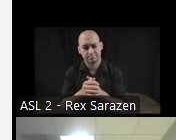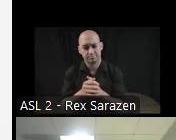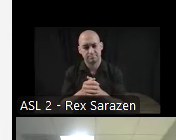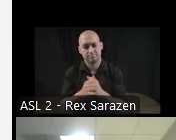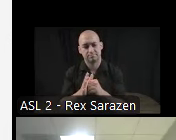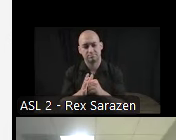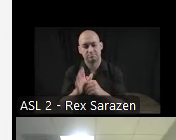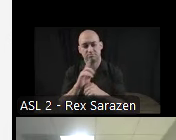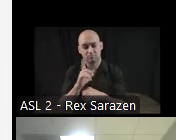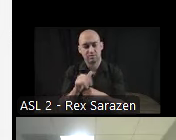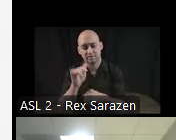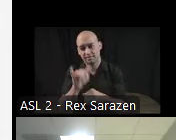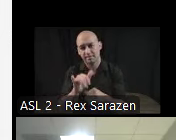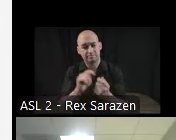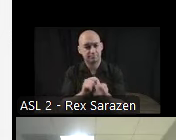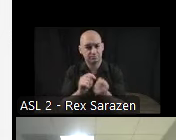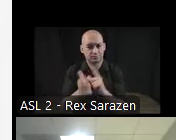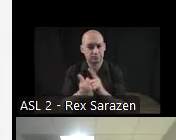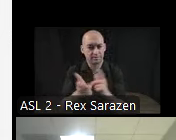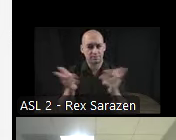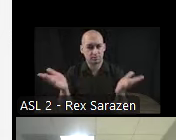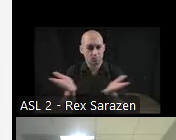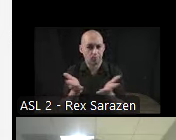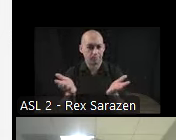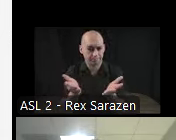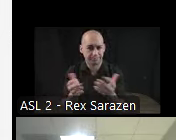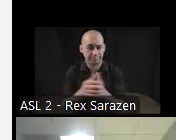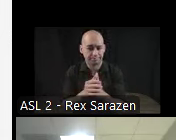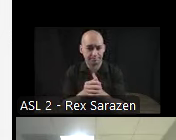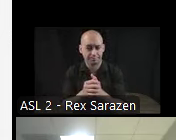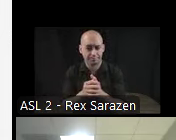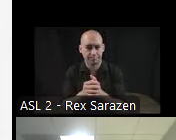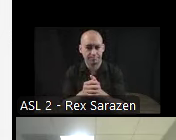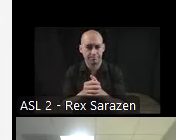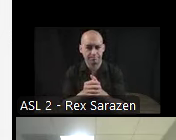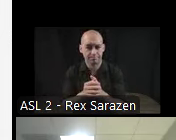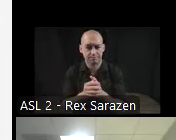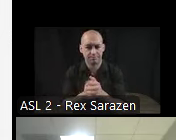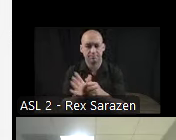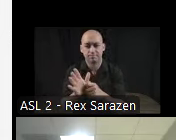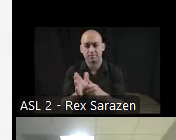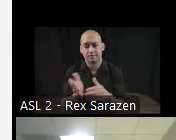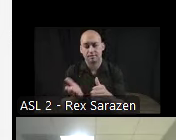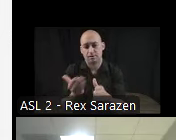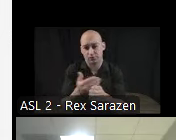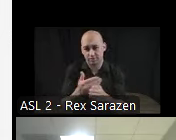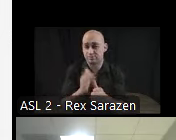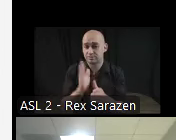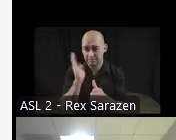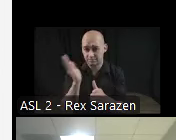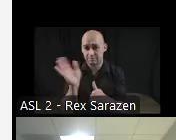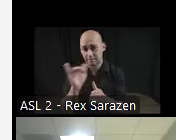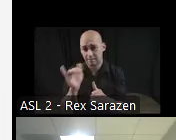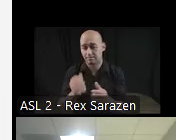this translates to on a kind of real world level is that the interventions seem to provide a